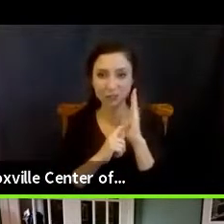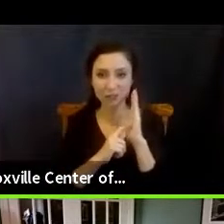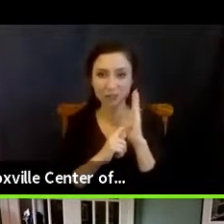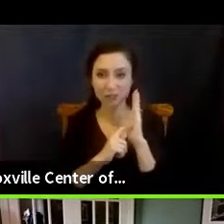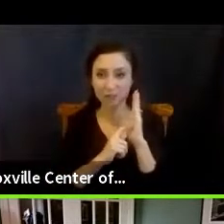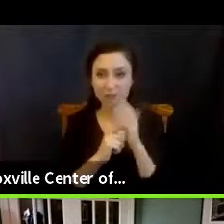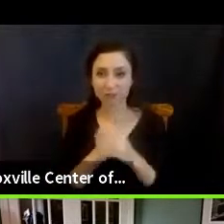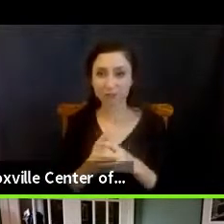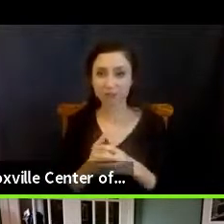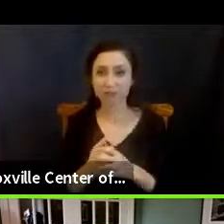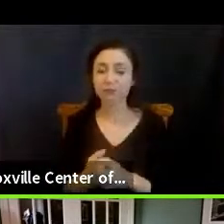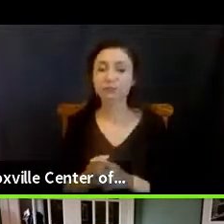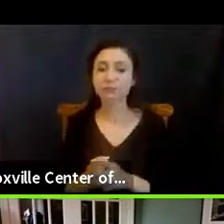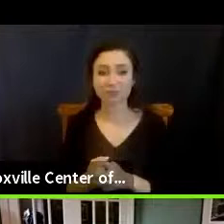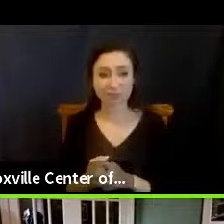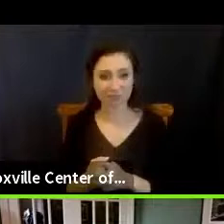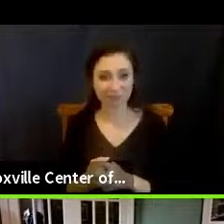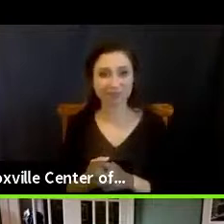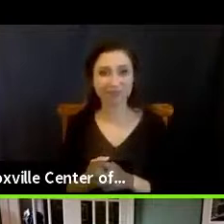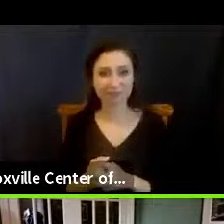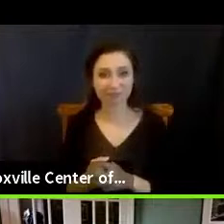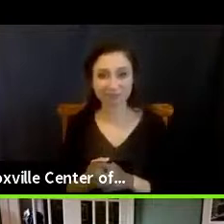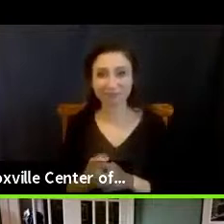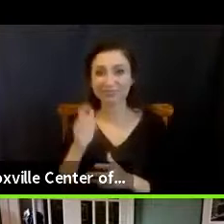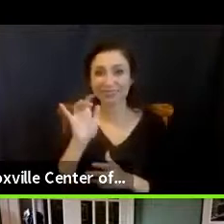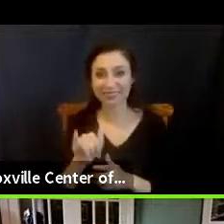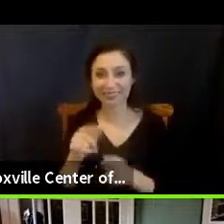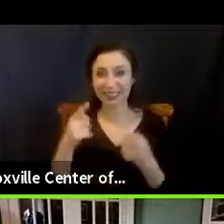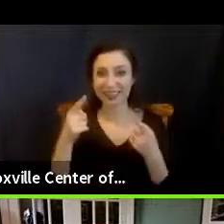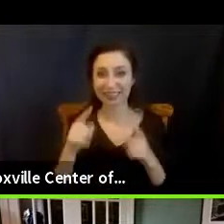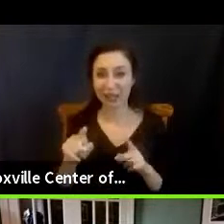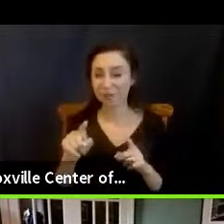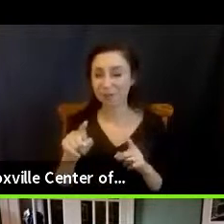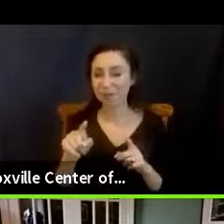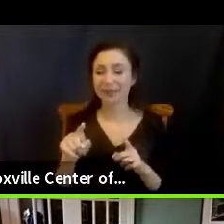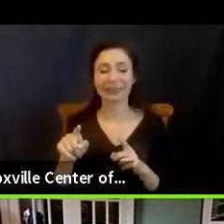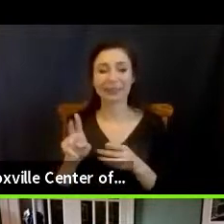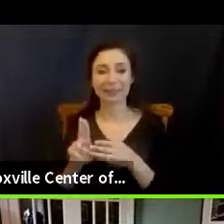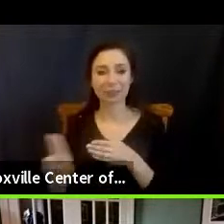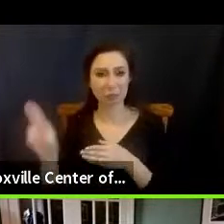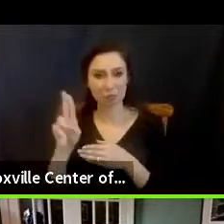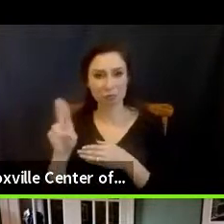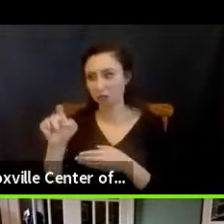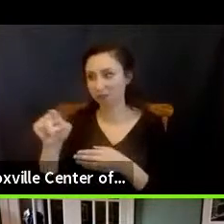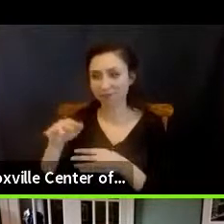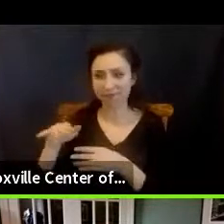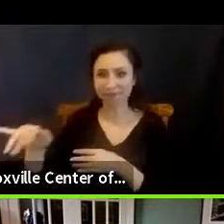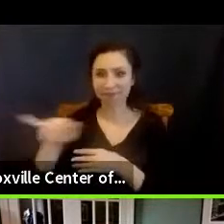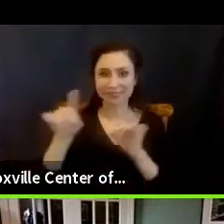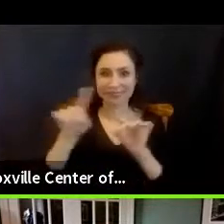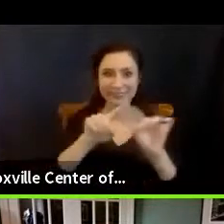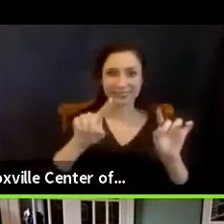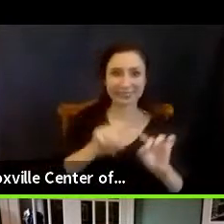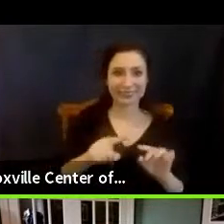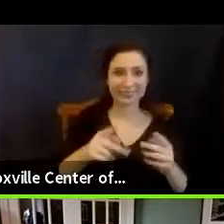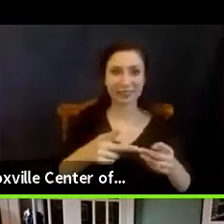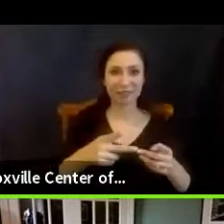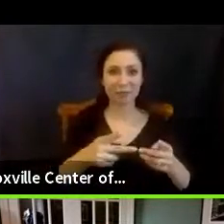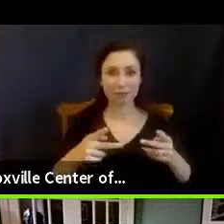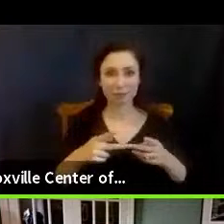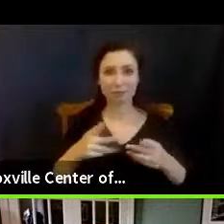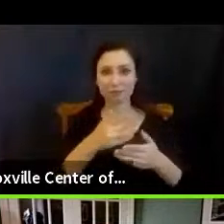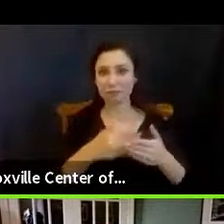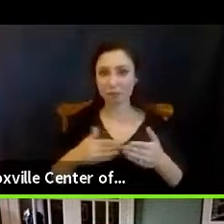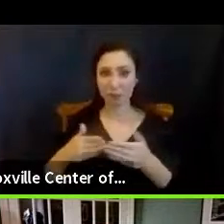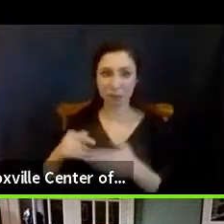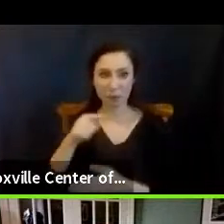That is occurring in areas around the university and other parts of the city. And because